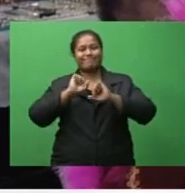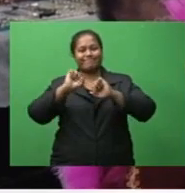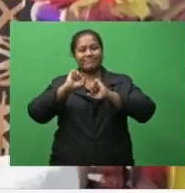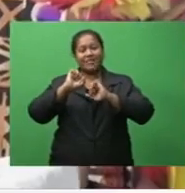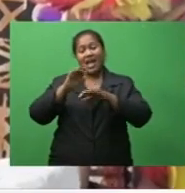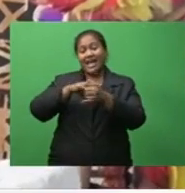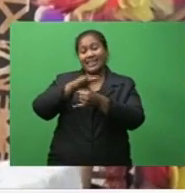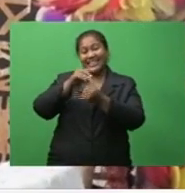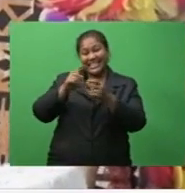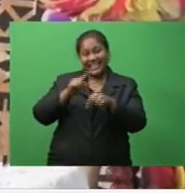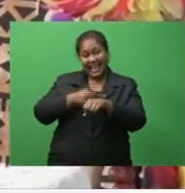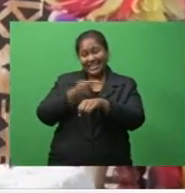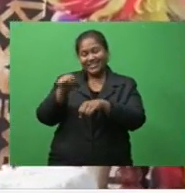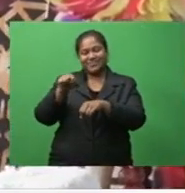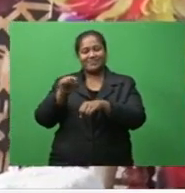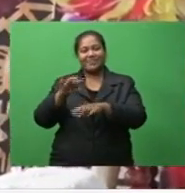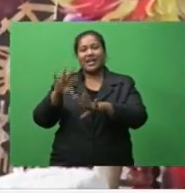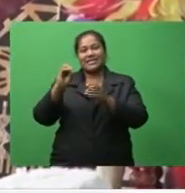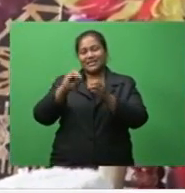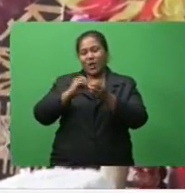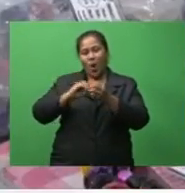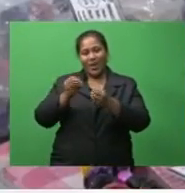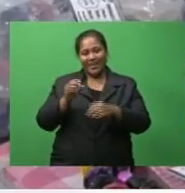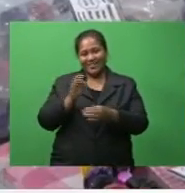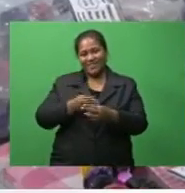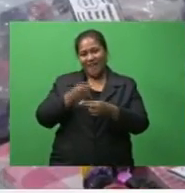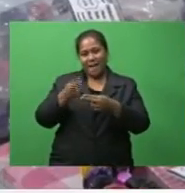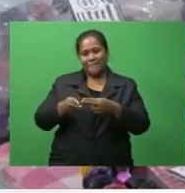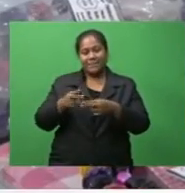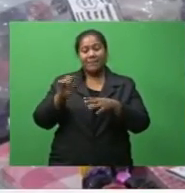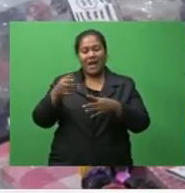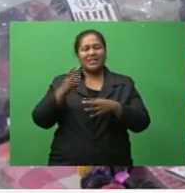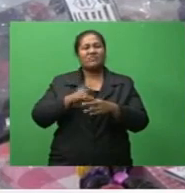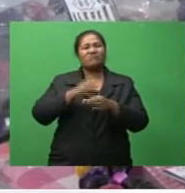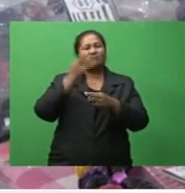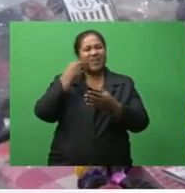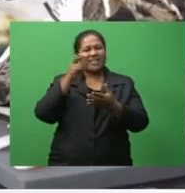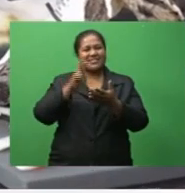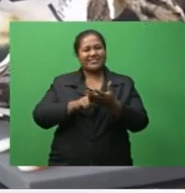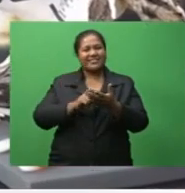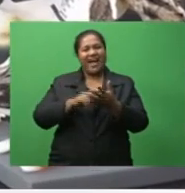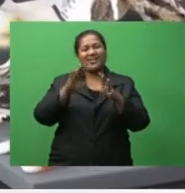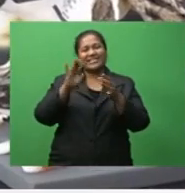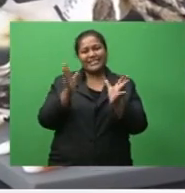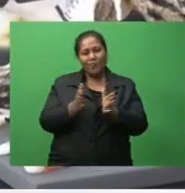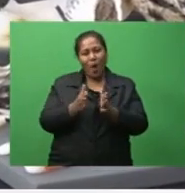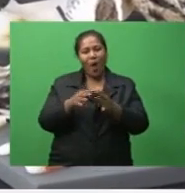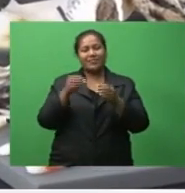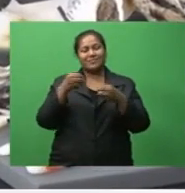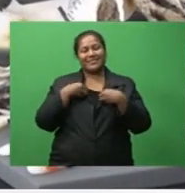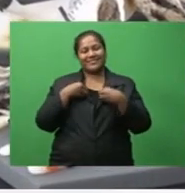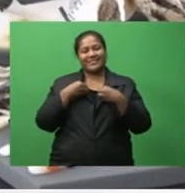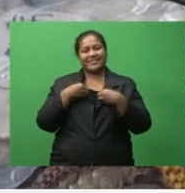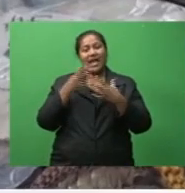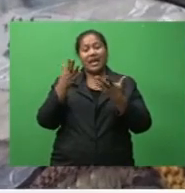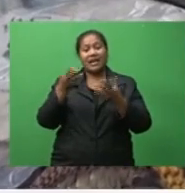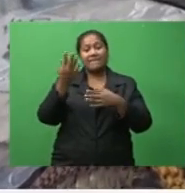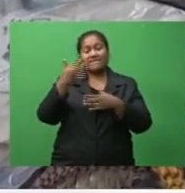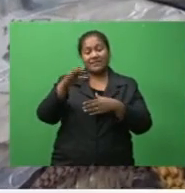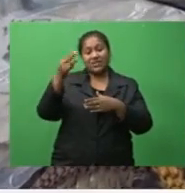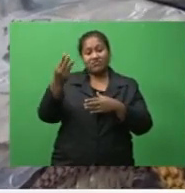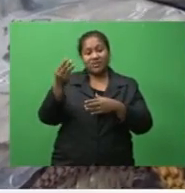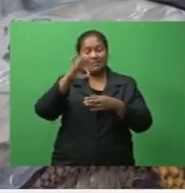Organic. 69% of all businesses registered are micro, small and medium enterprises, and 53% are Fijian